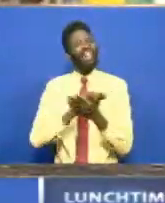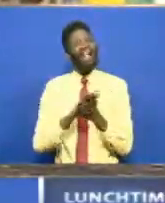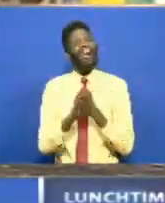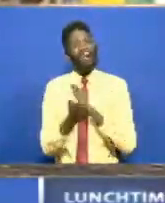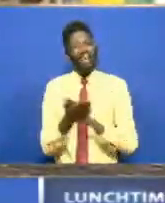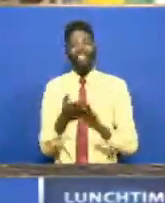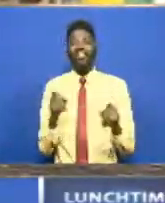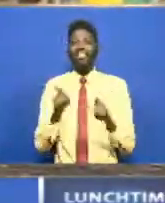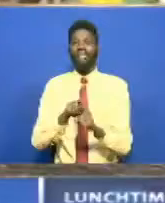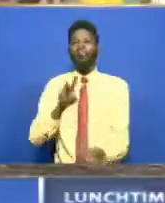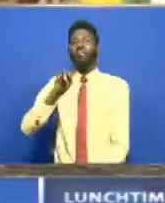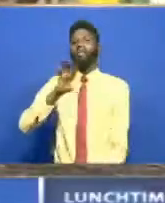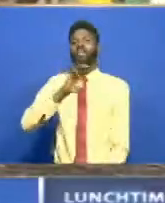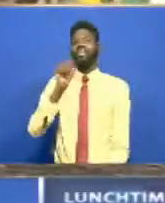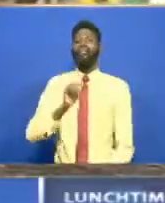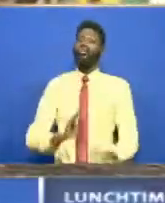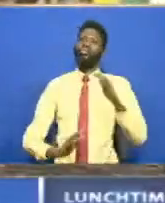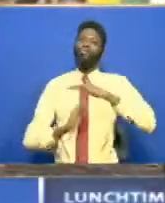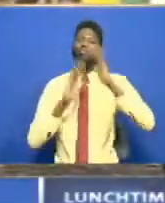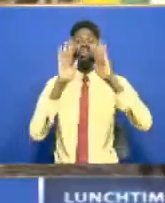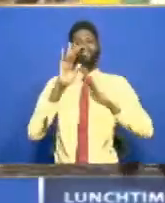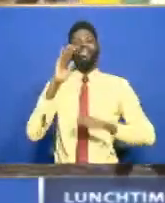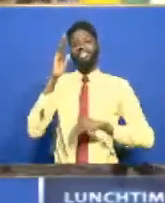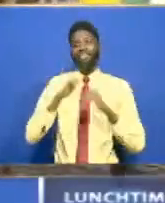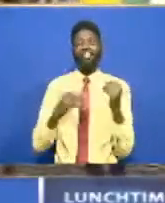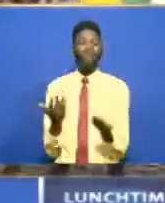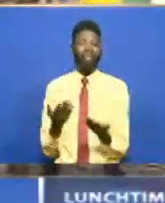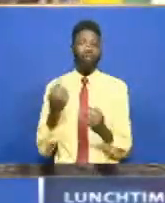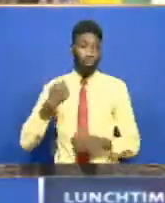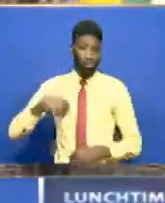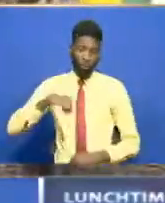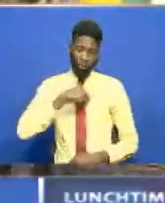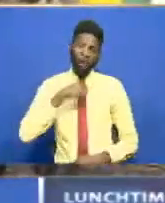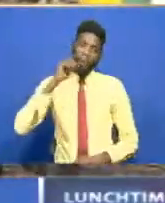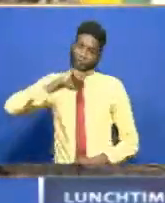an MCA is more important than him. So we should have